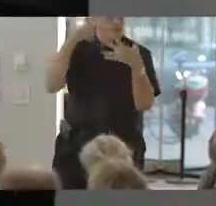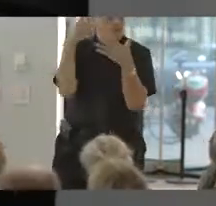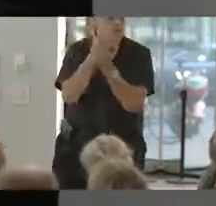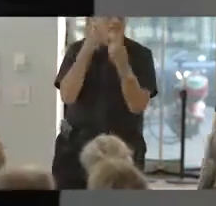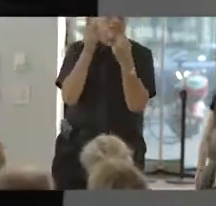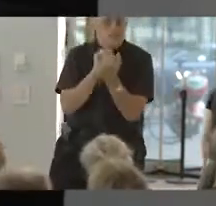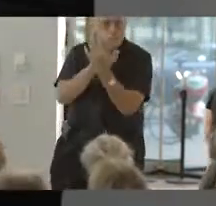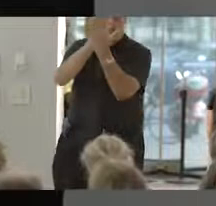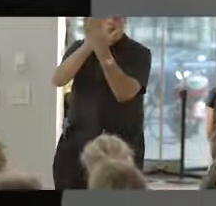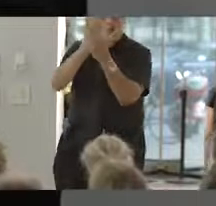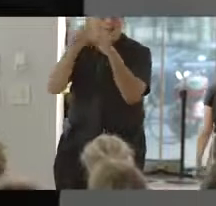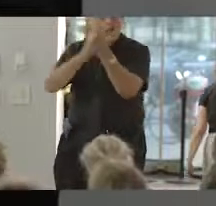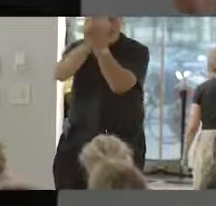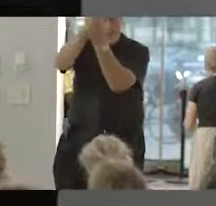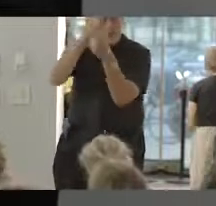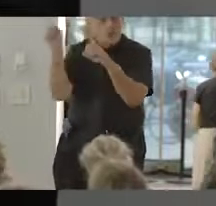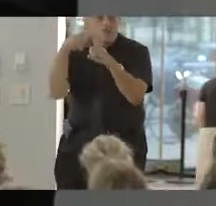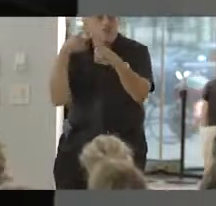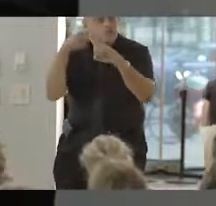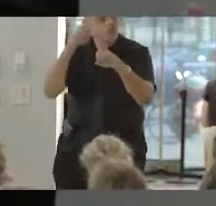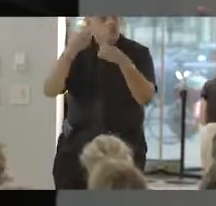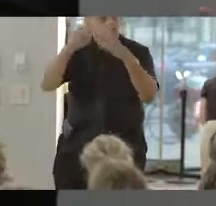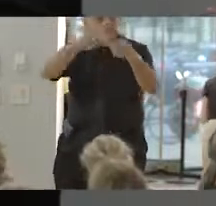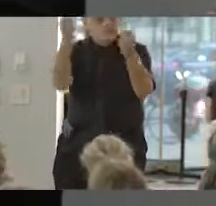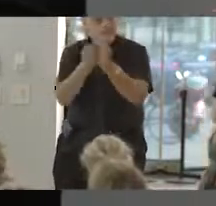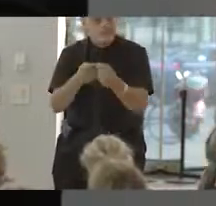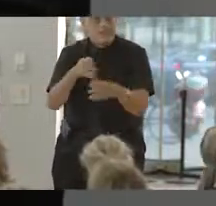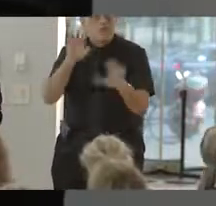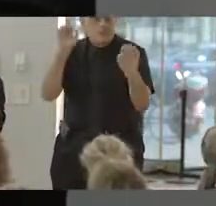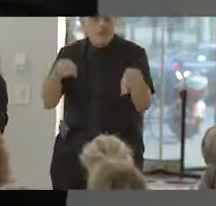up close and ask specific questions of the specific team members about them.